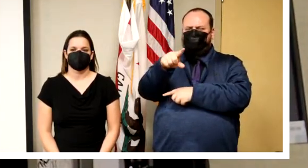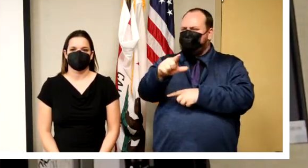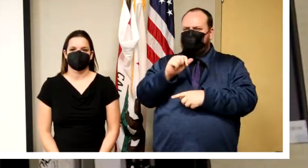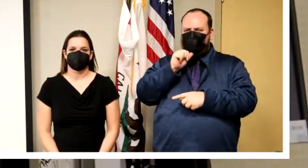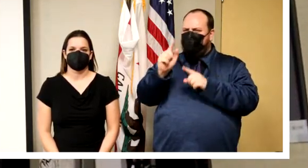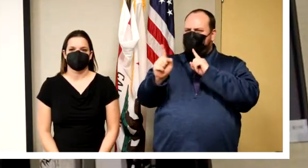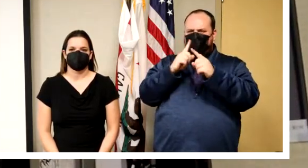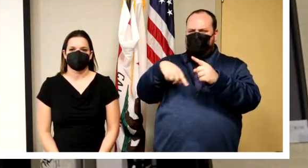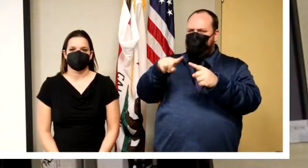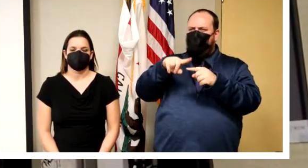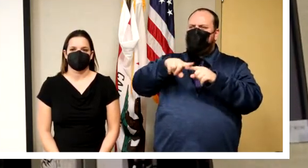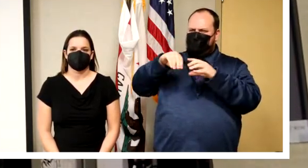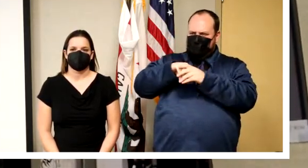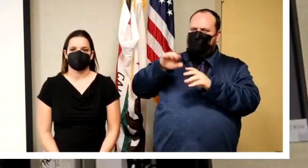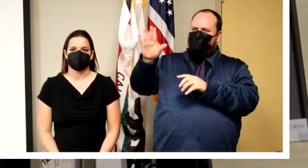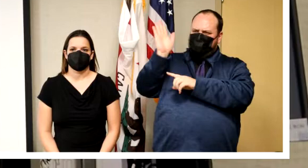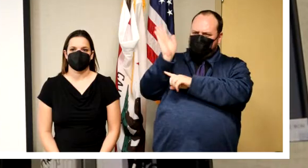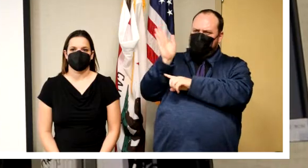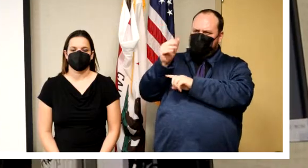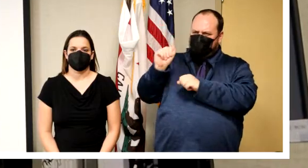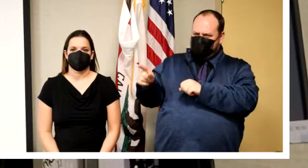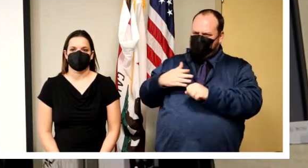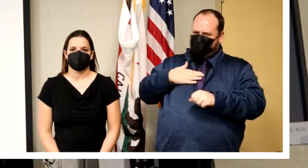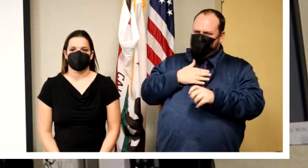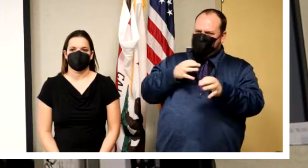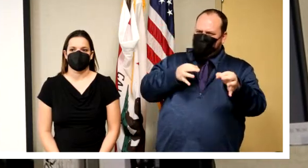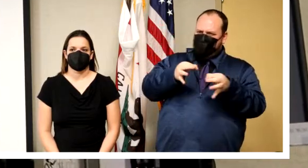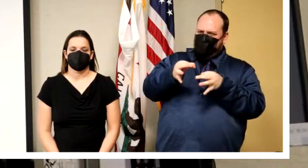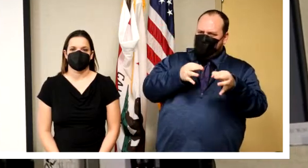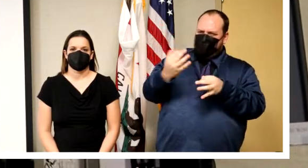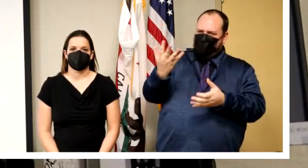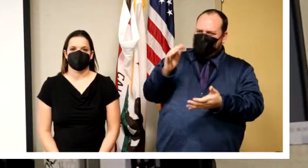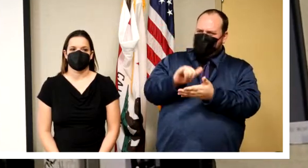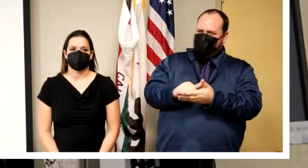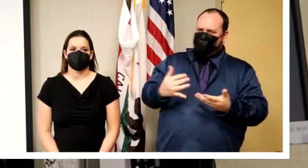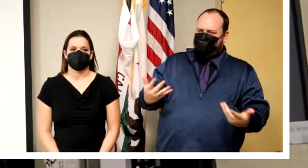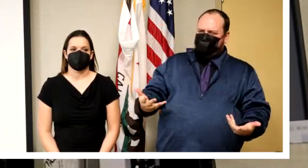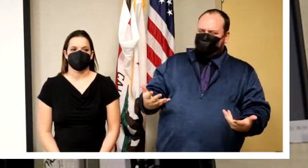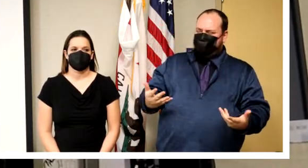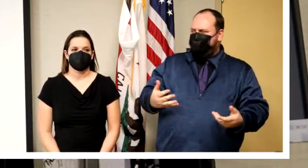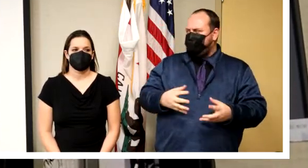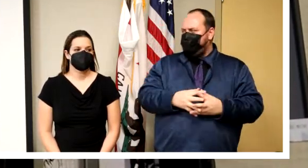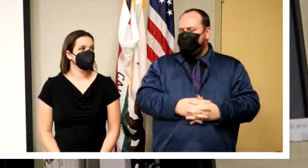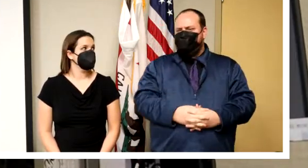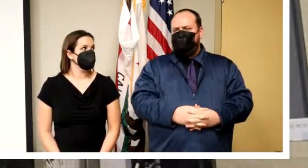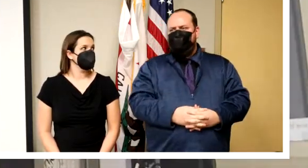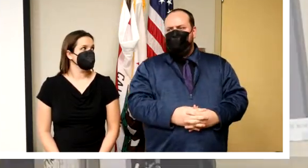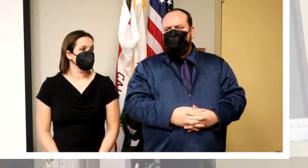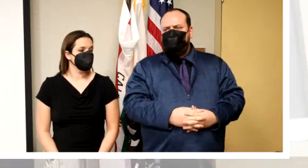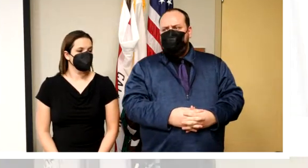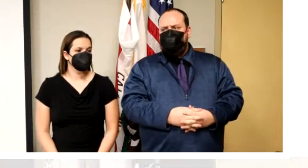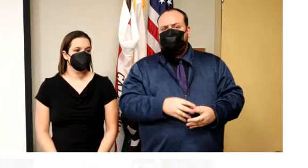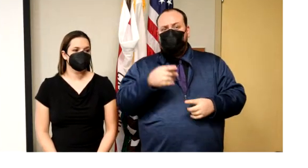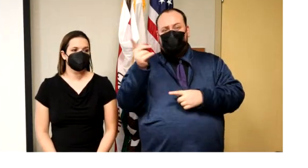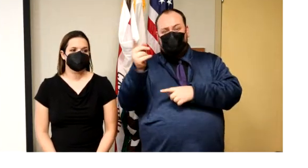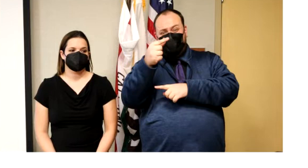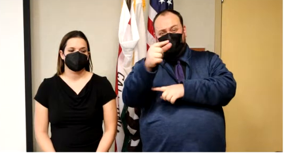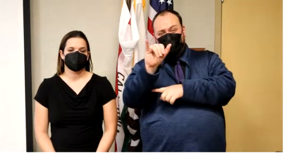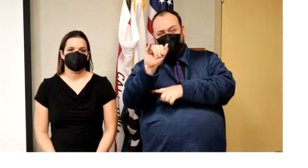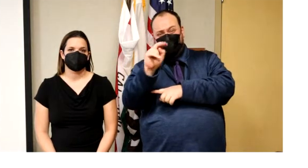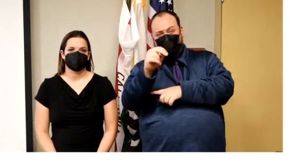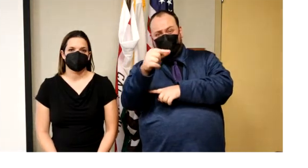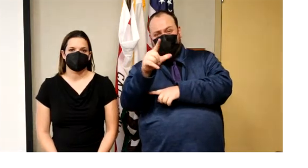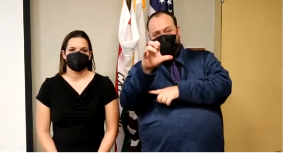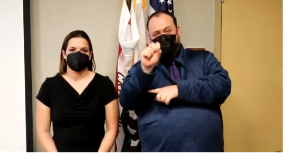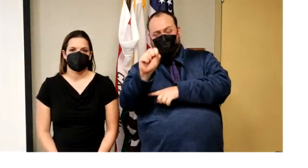presentation. So can you explain what that is, please? Yes, I can. Okay. So jingles factors are